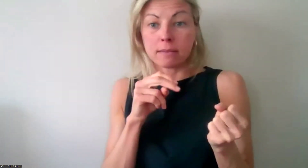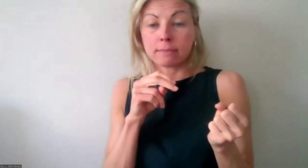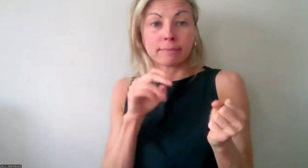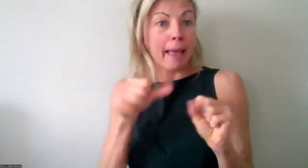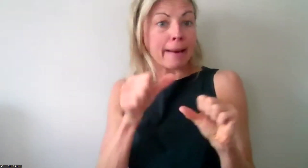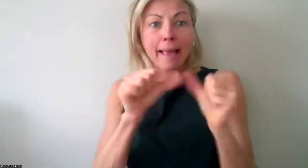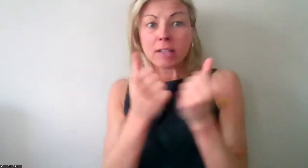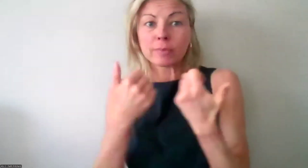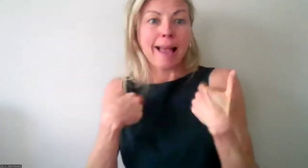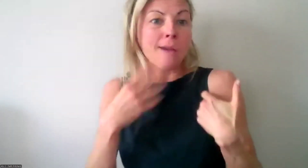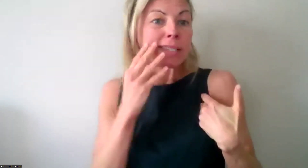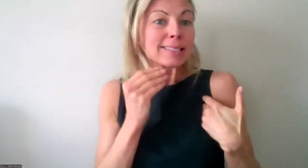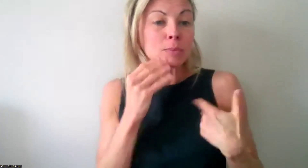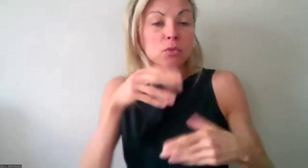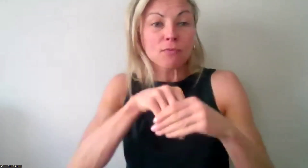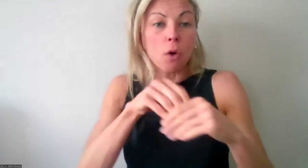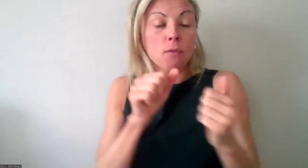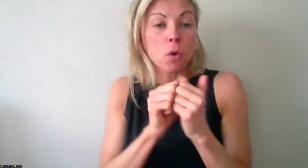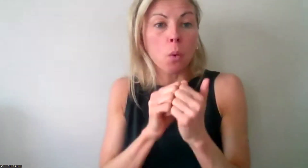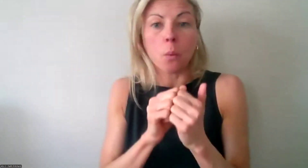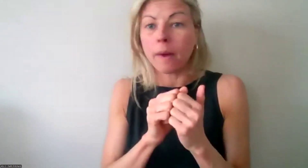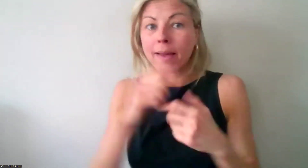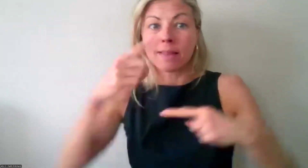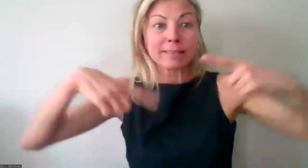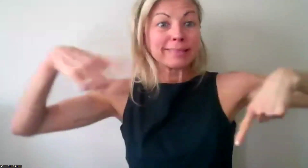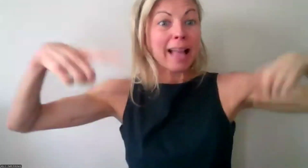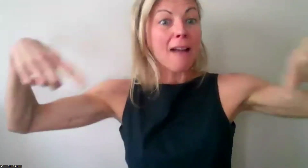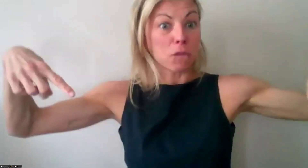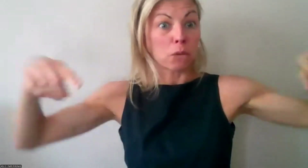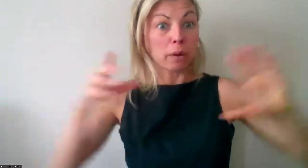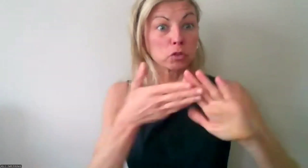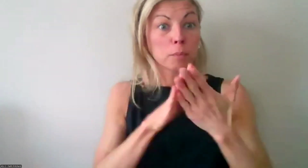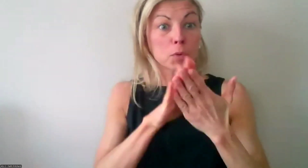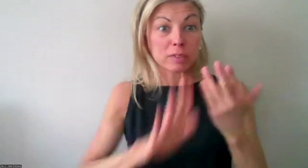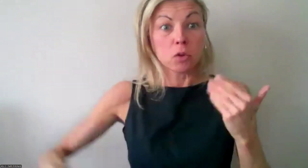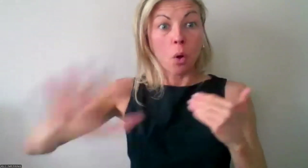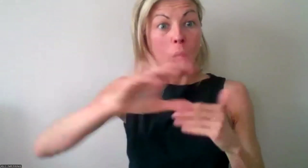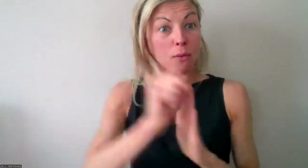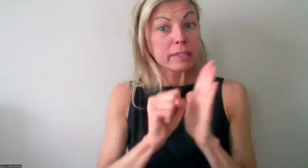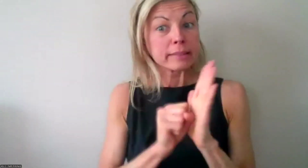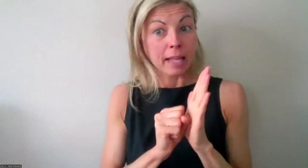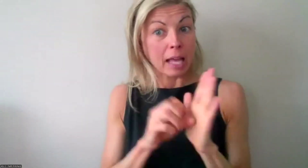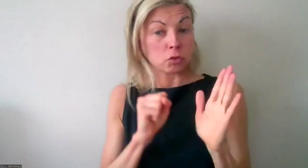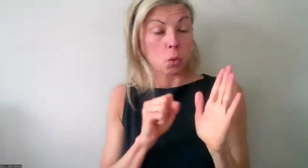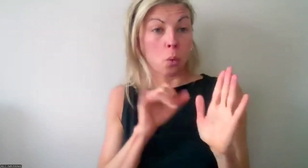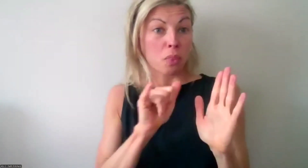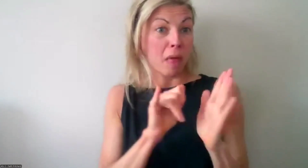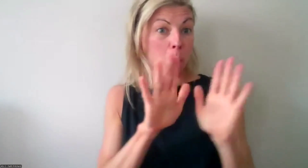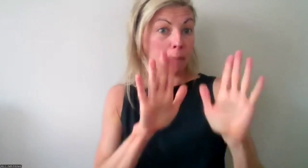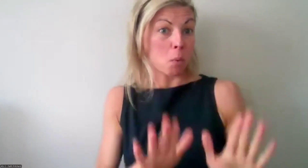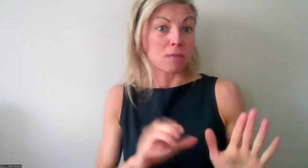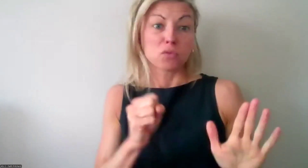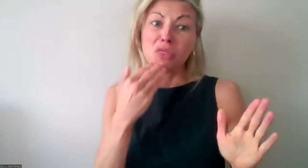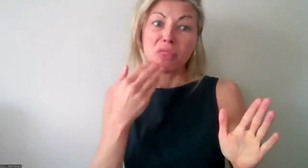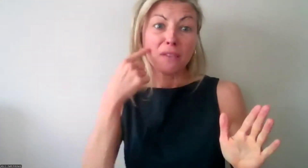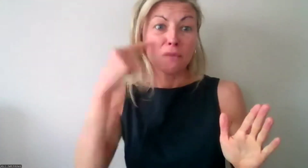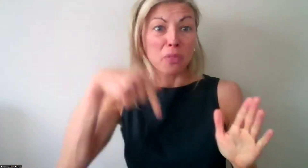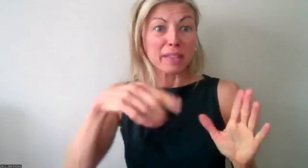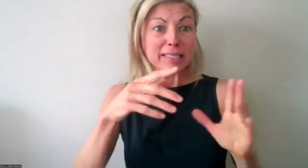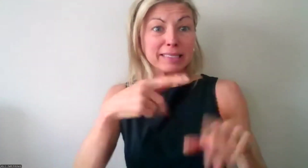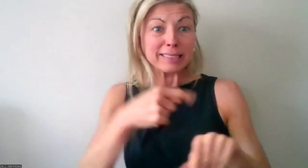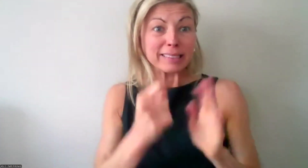experience in engaging with diverse communities across the state. That would be great. So thank you for this time, and